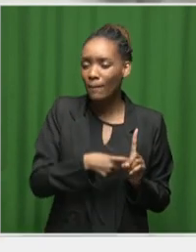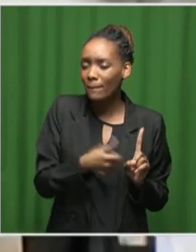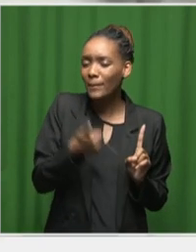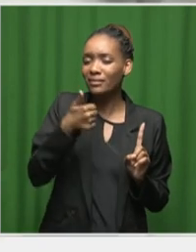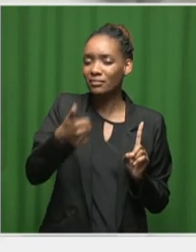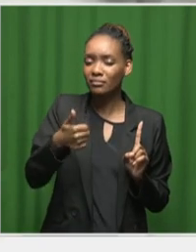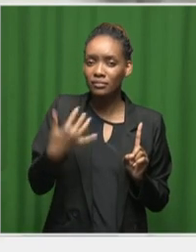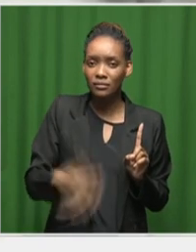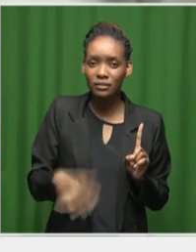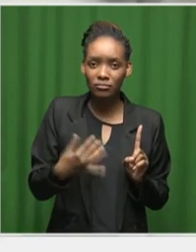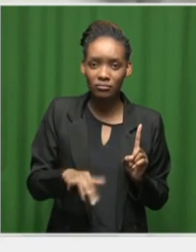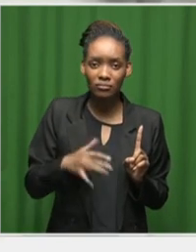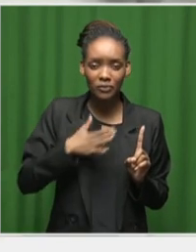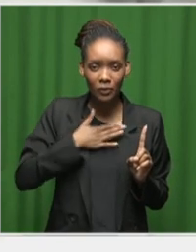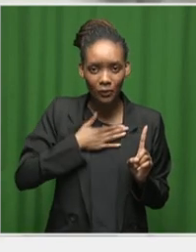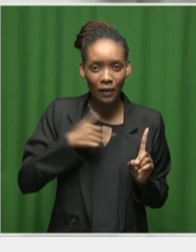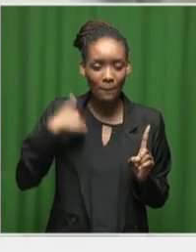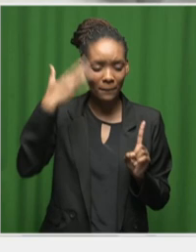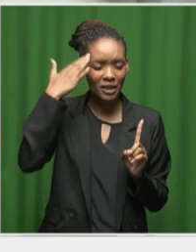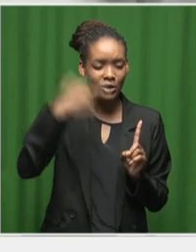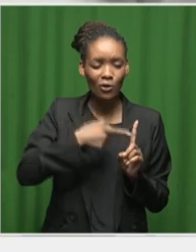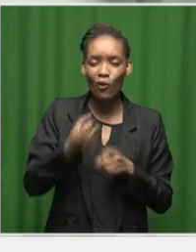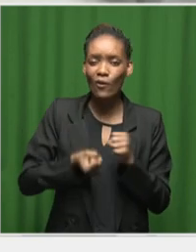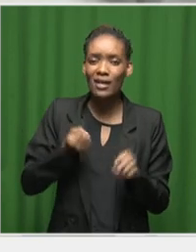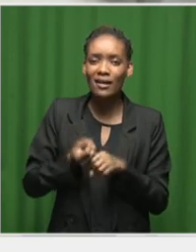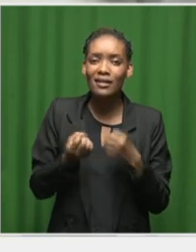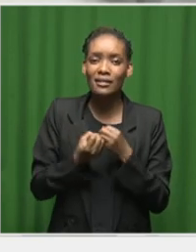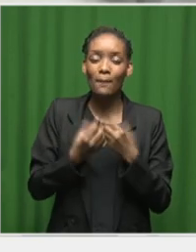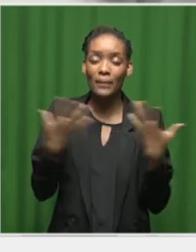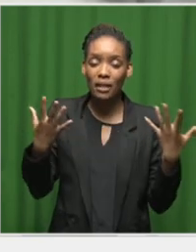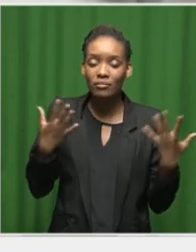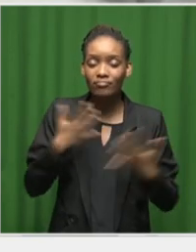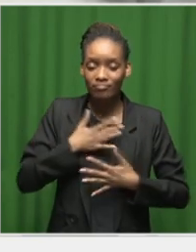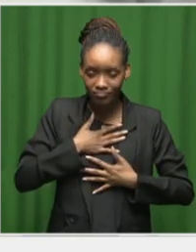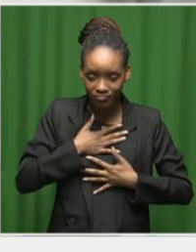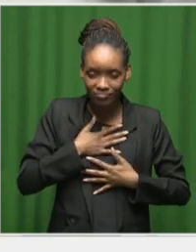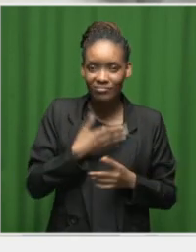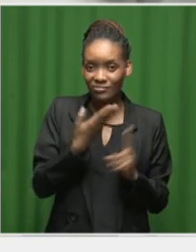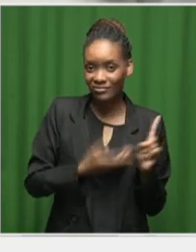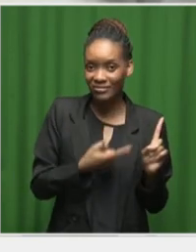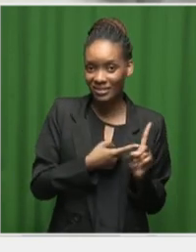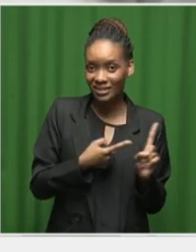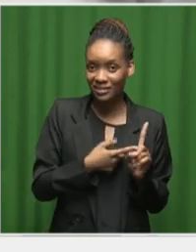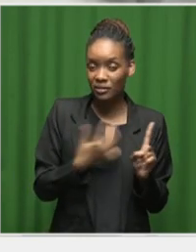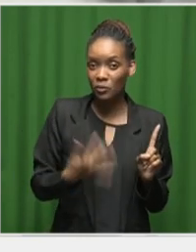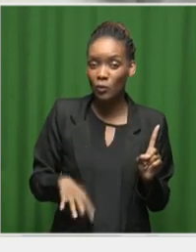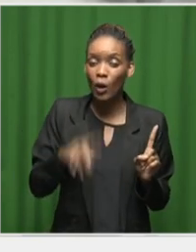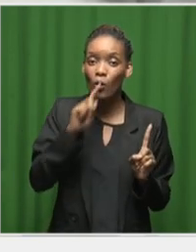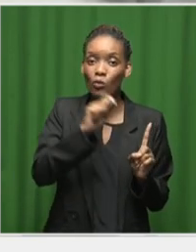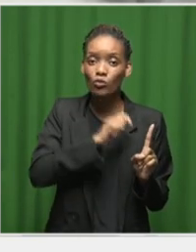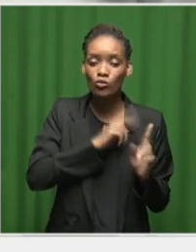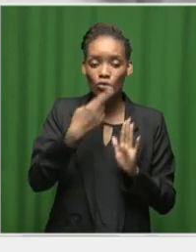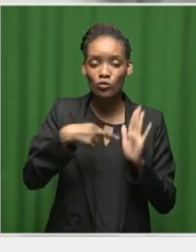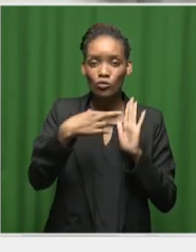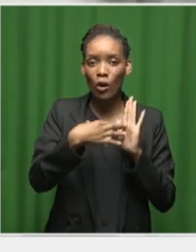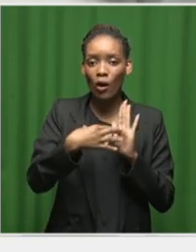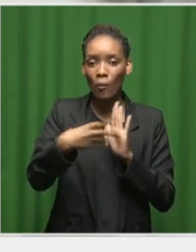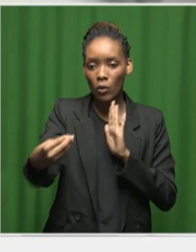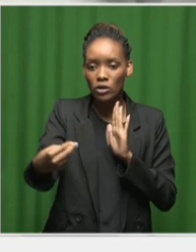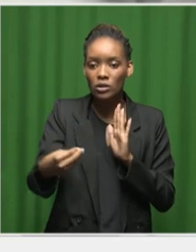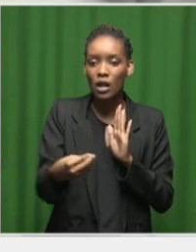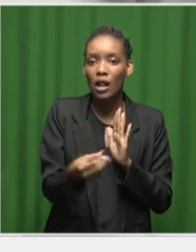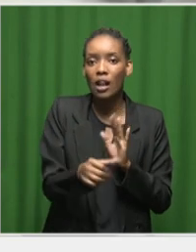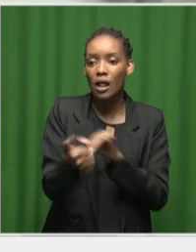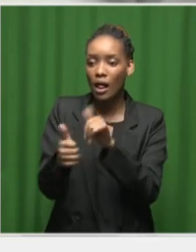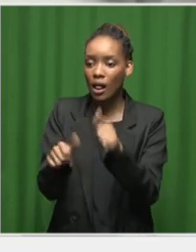me to have known him for many years already. And he is truly a role model for any other